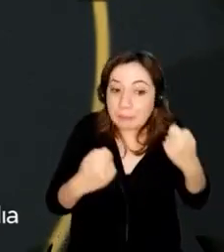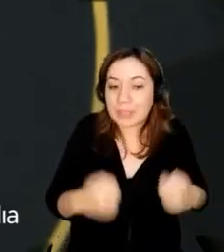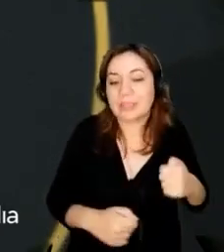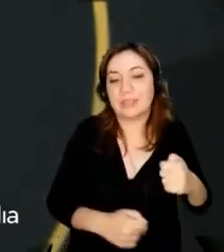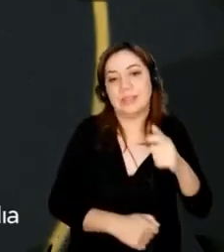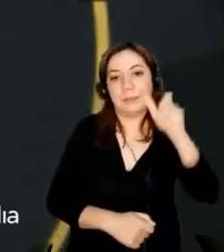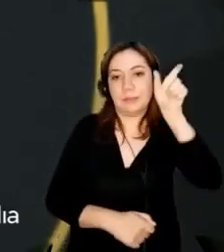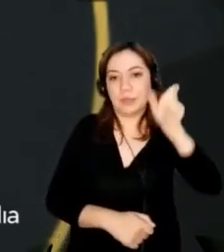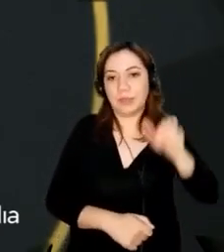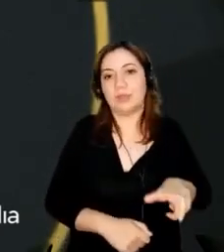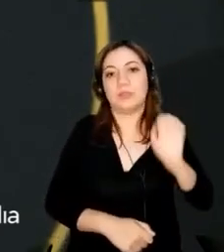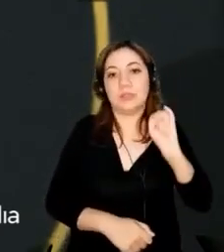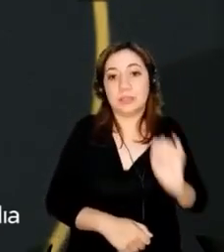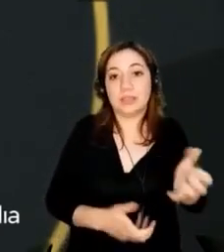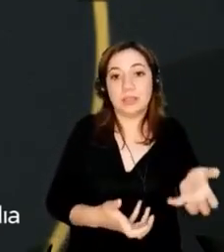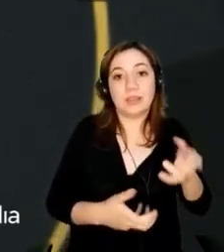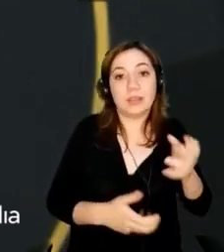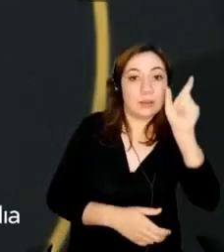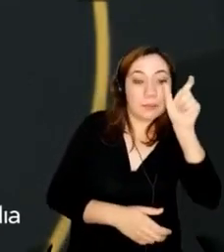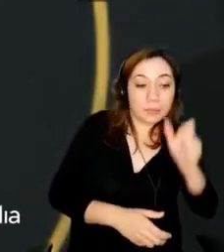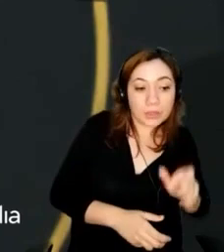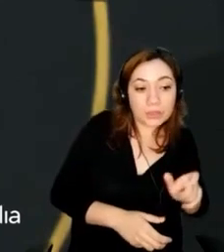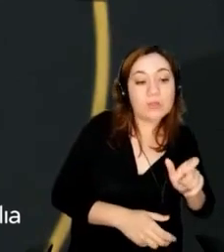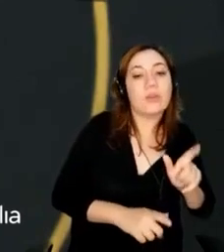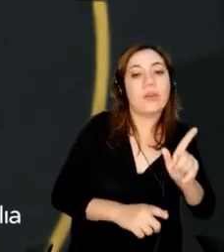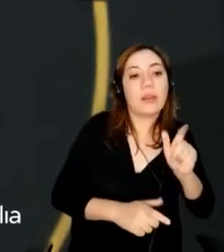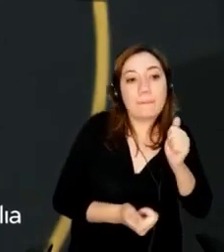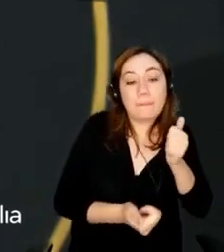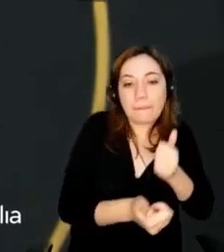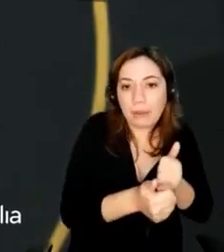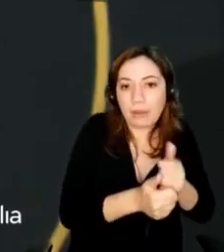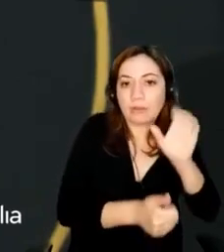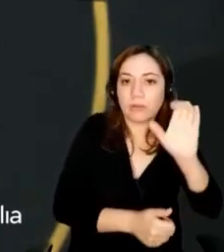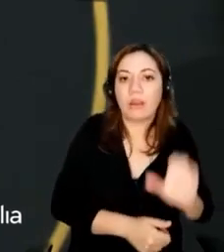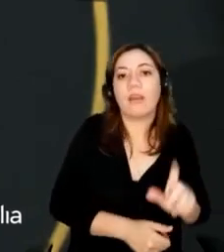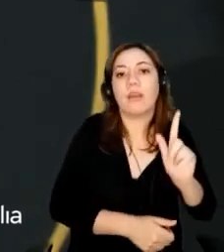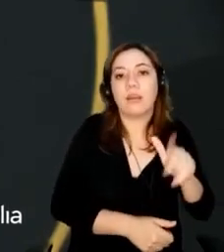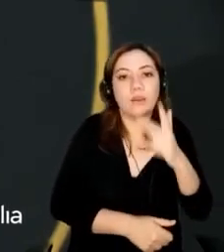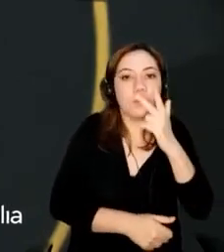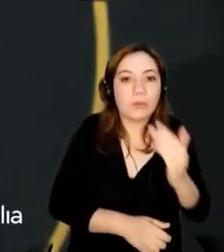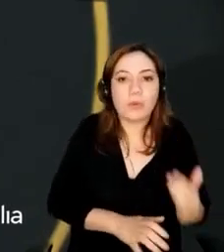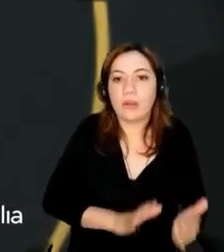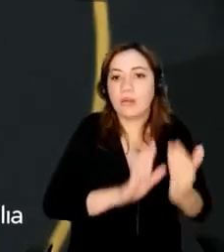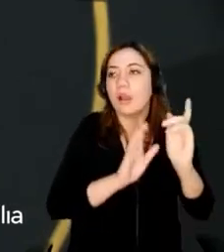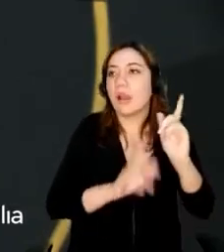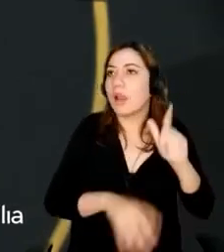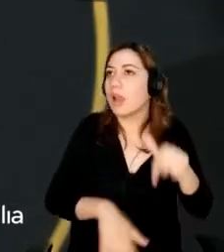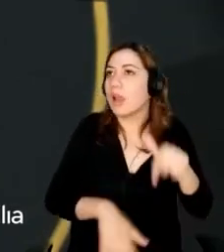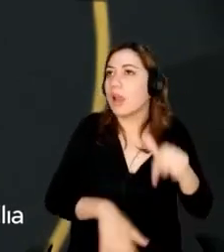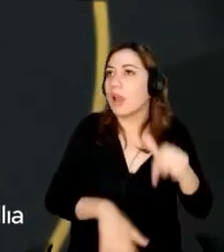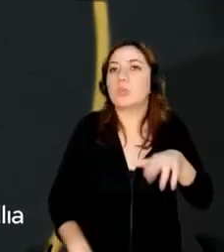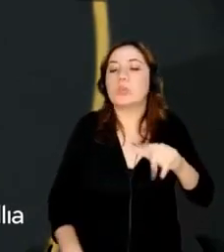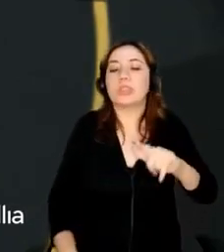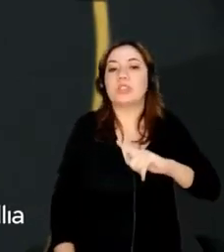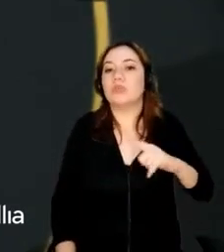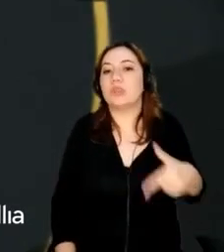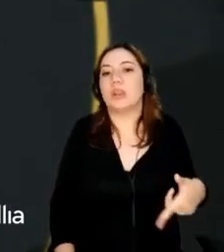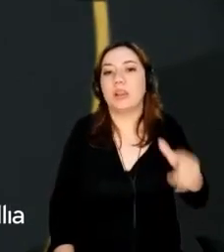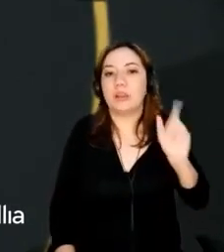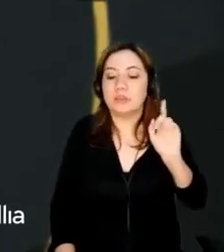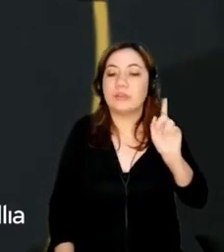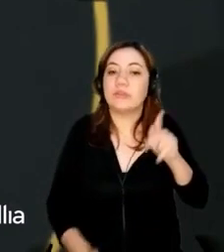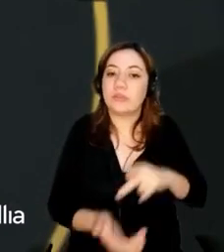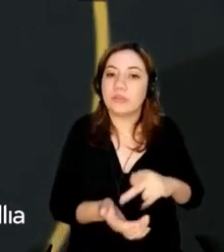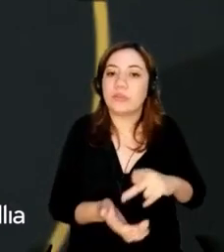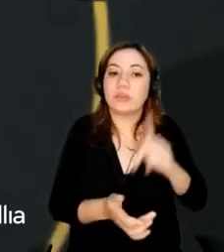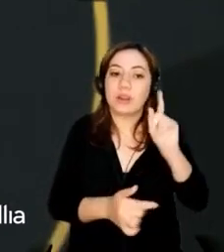that's, you know, blows them away. They're like, this is something I've never had before, and really changes the nature of your relationship